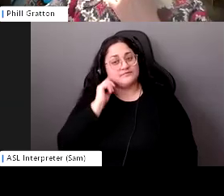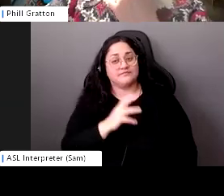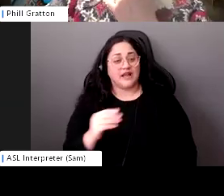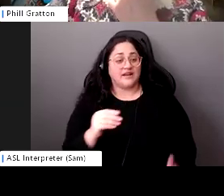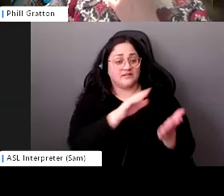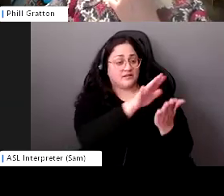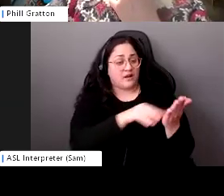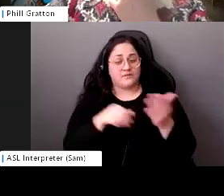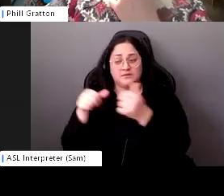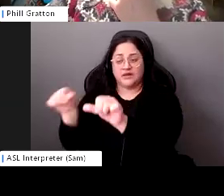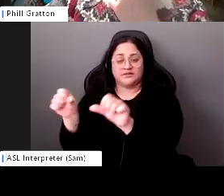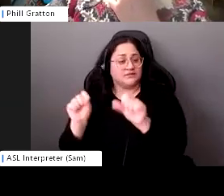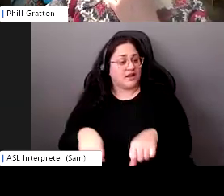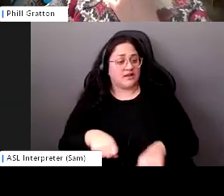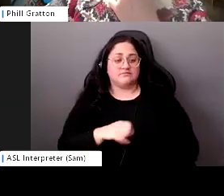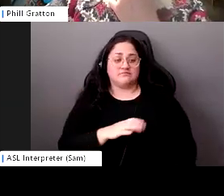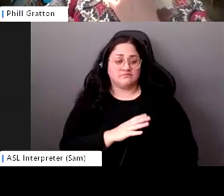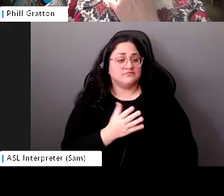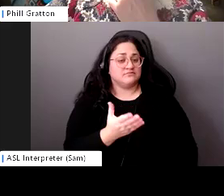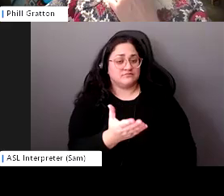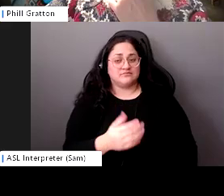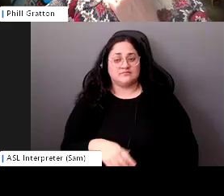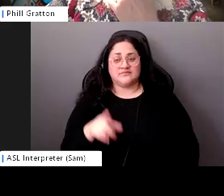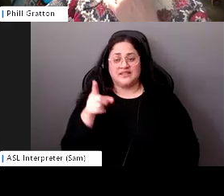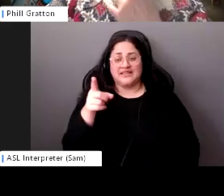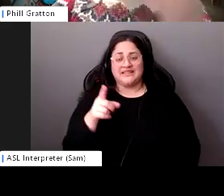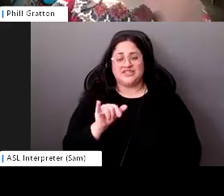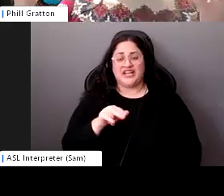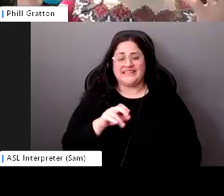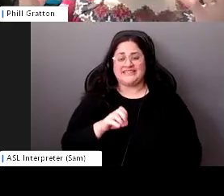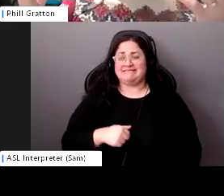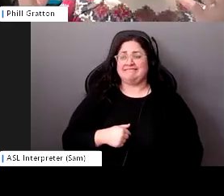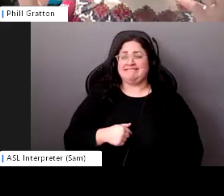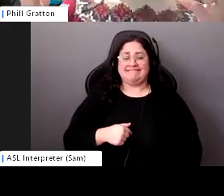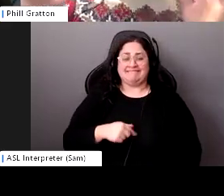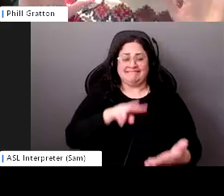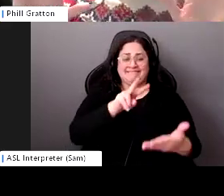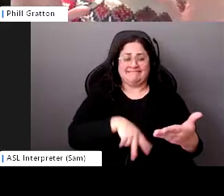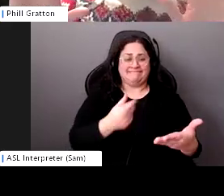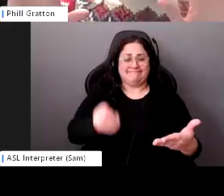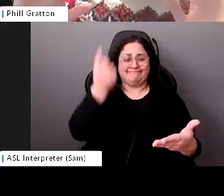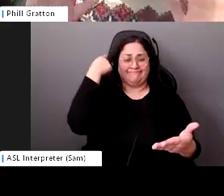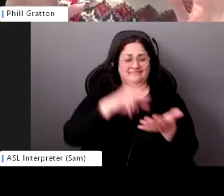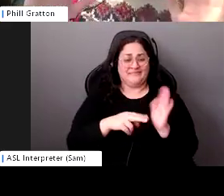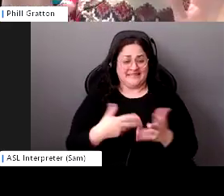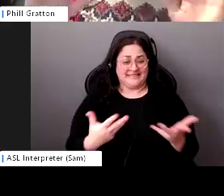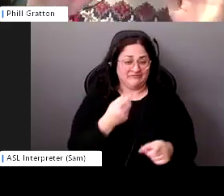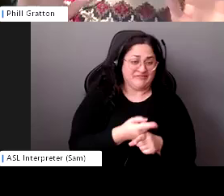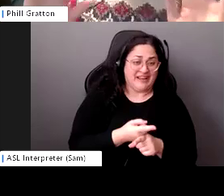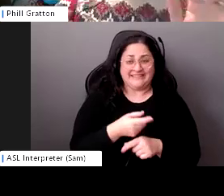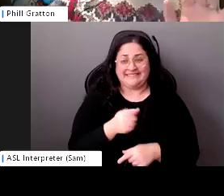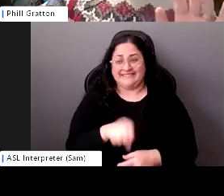Amazing. Of course, we don't know whether it's correct or not. Maybe there's some people on who just speak. So